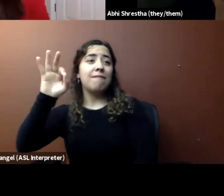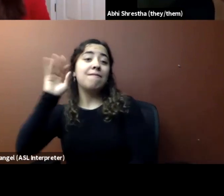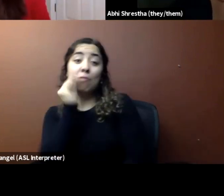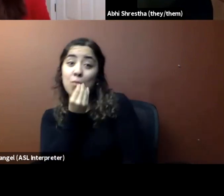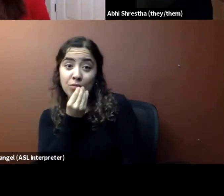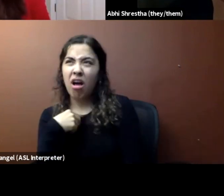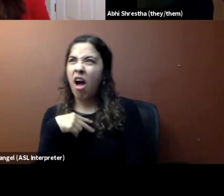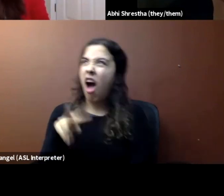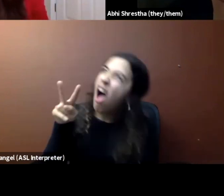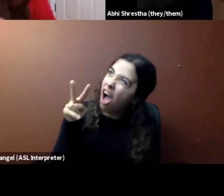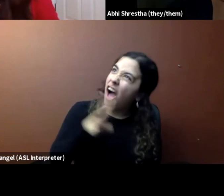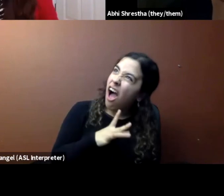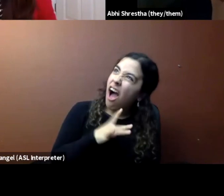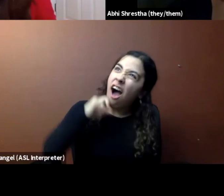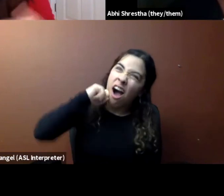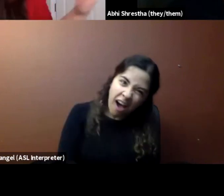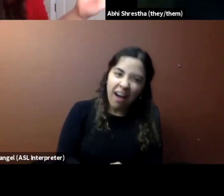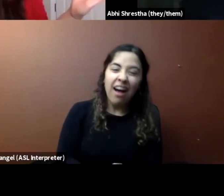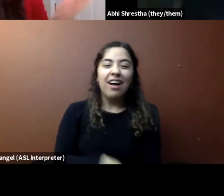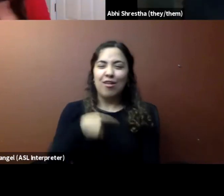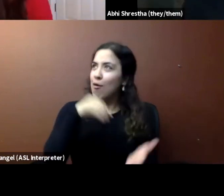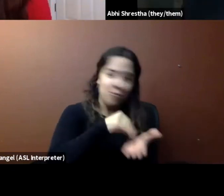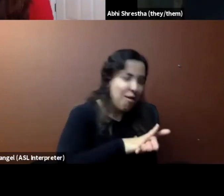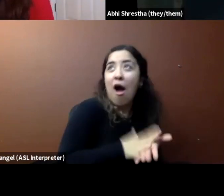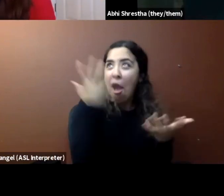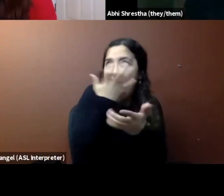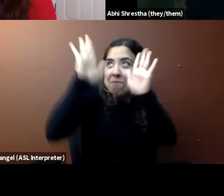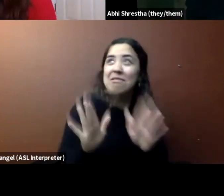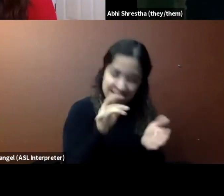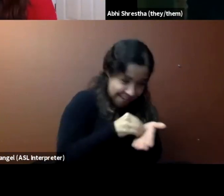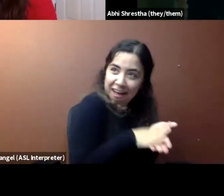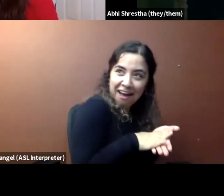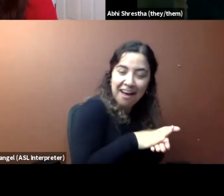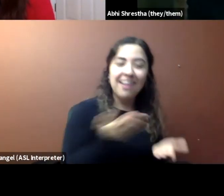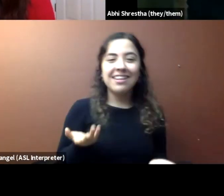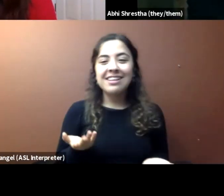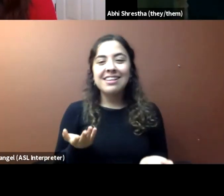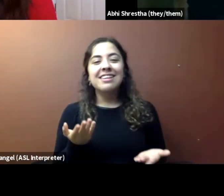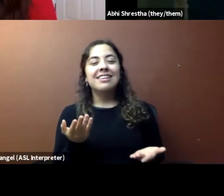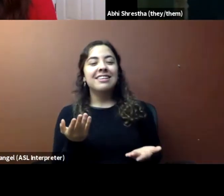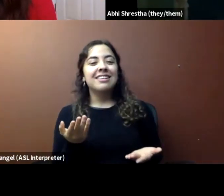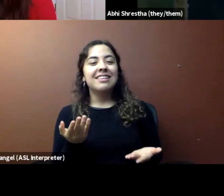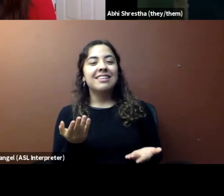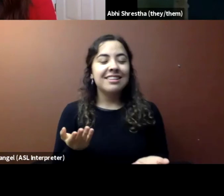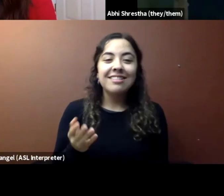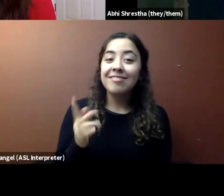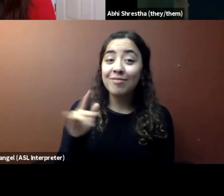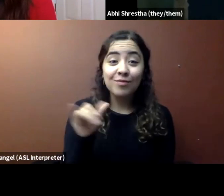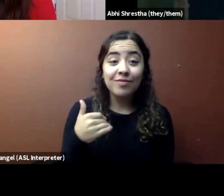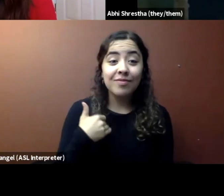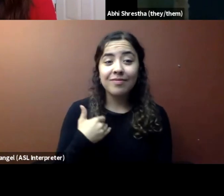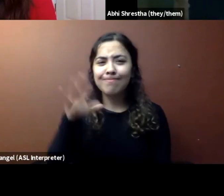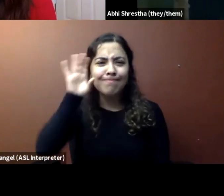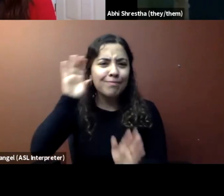You know? So I wrote that down and I was like, amazing. And then there are these